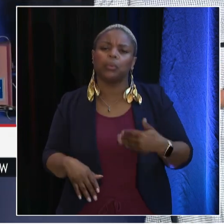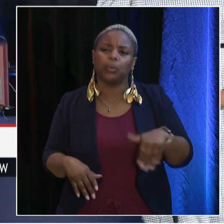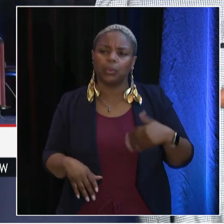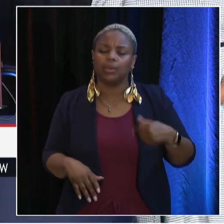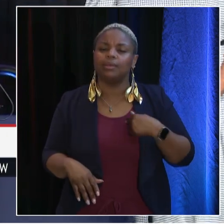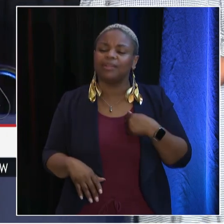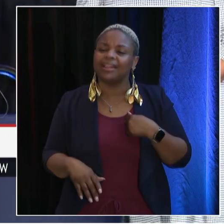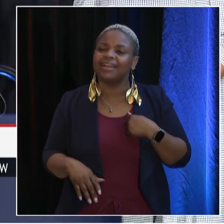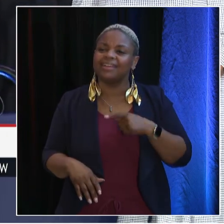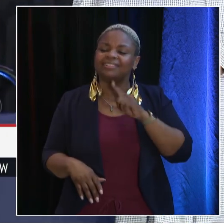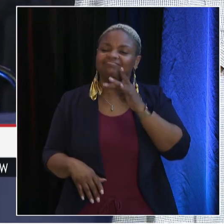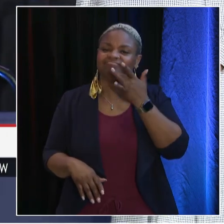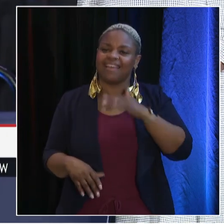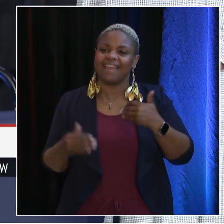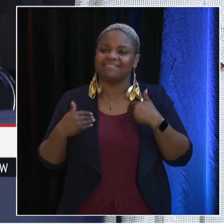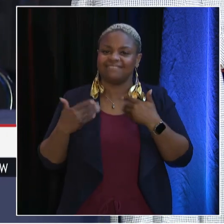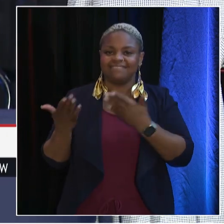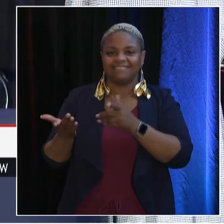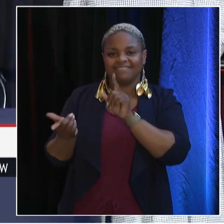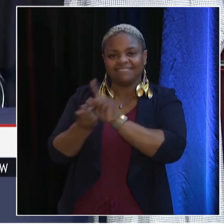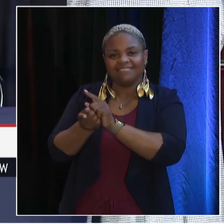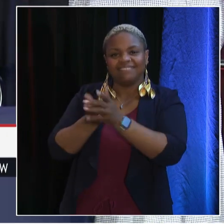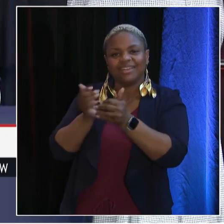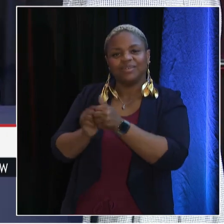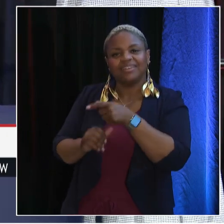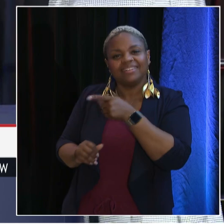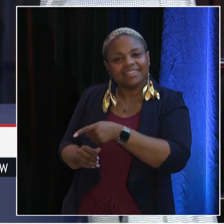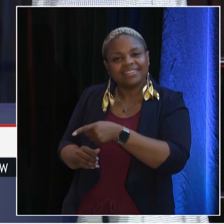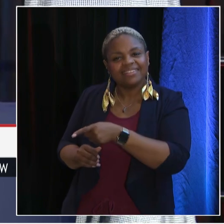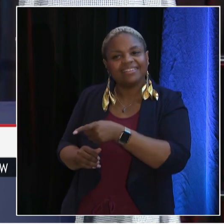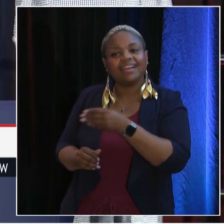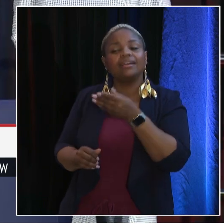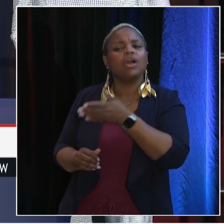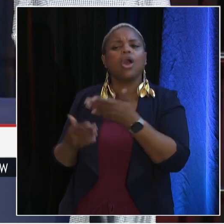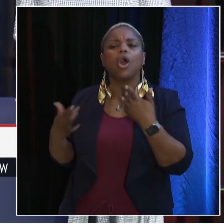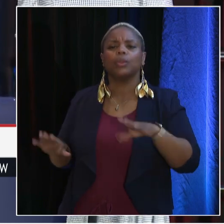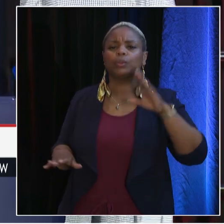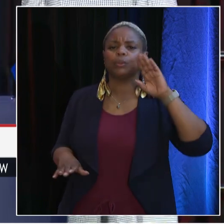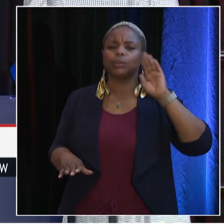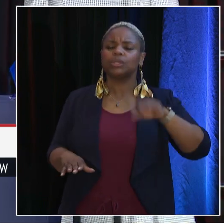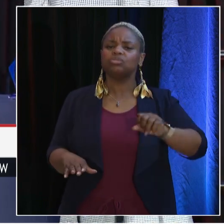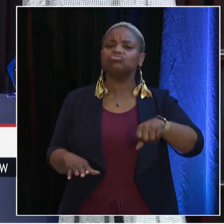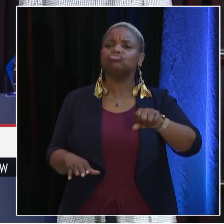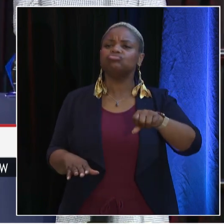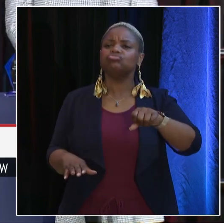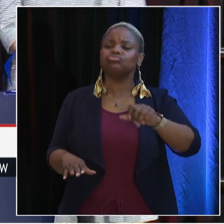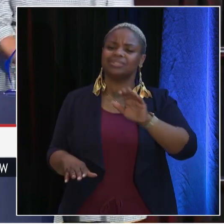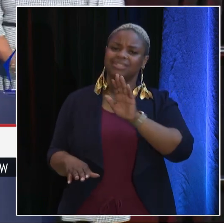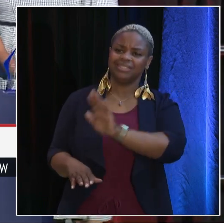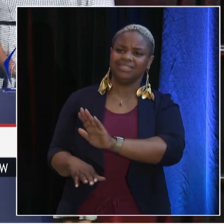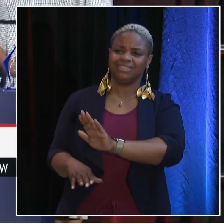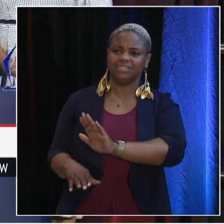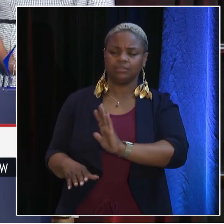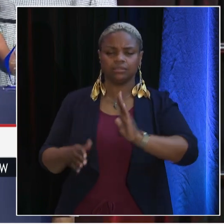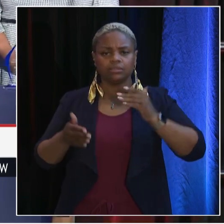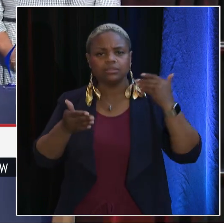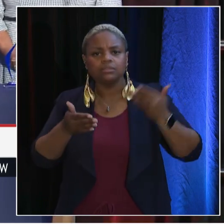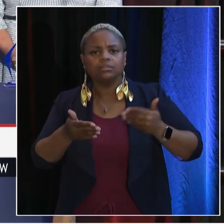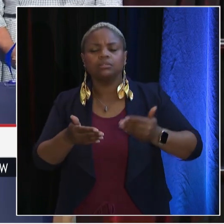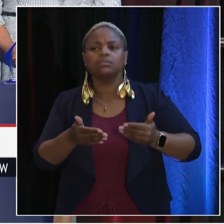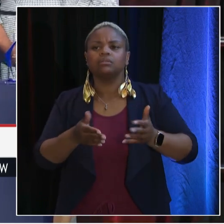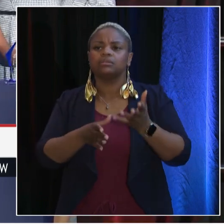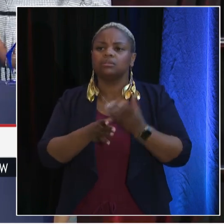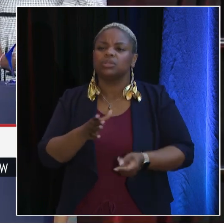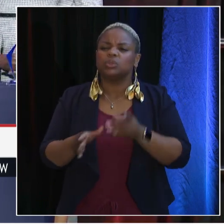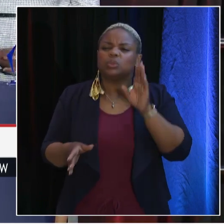him when he knew that his days with us were limited.